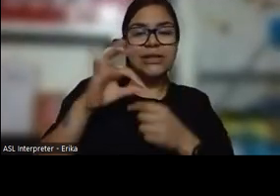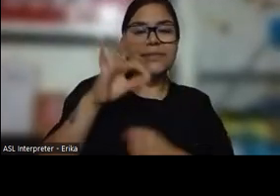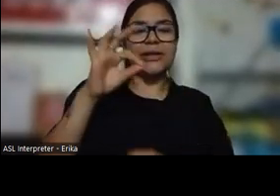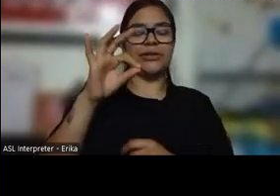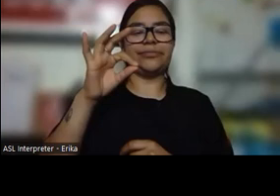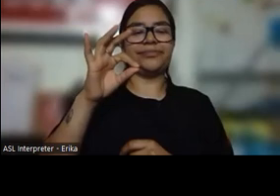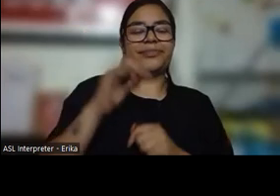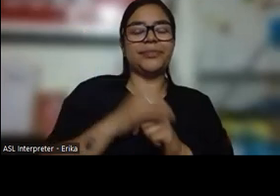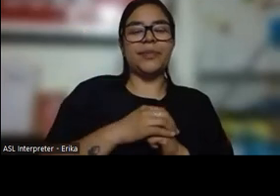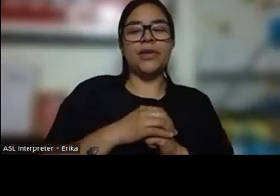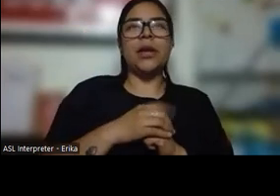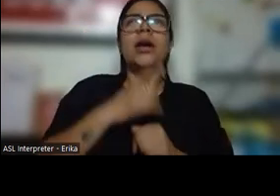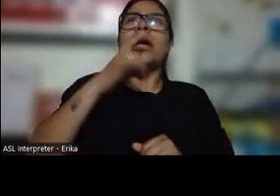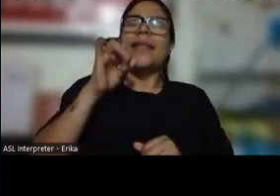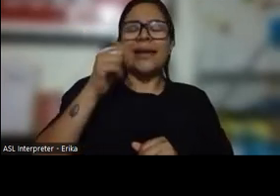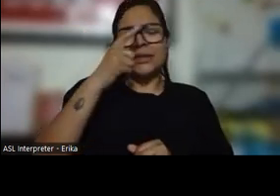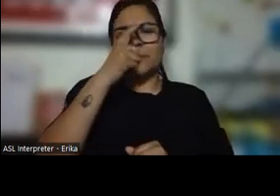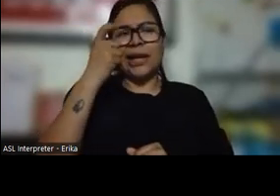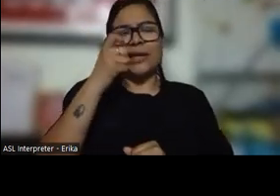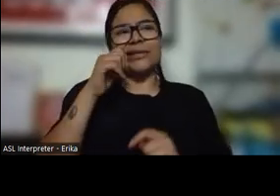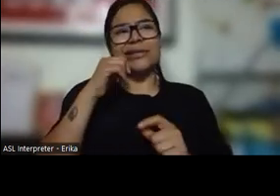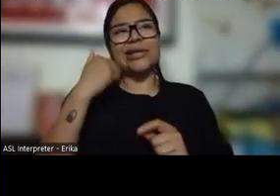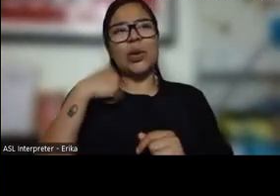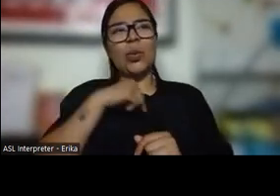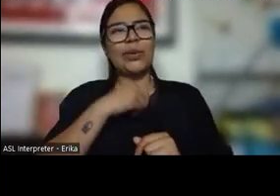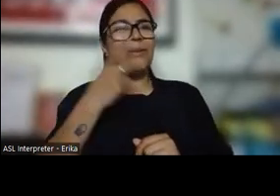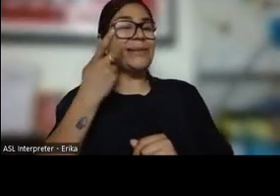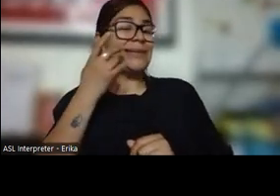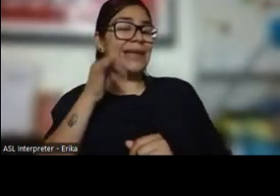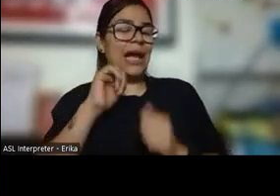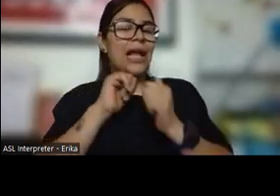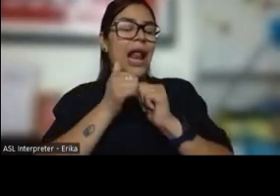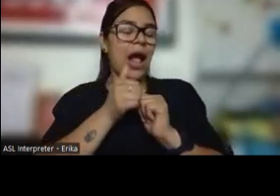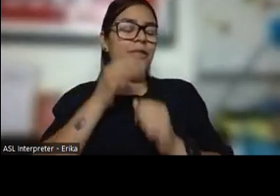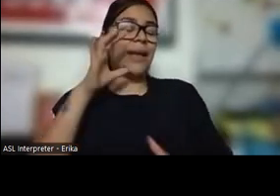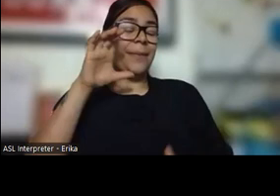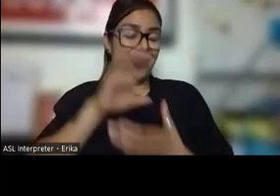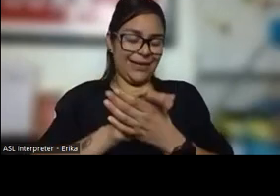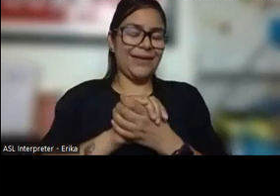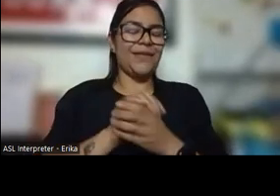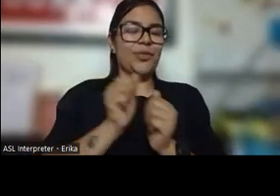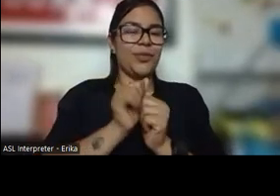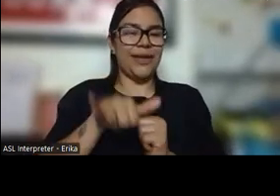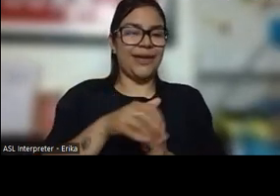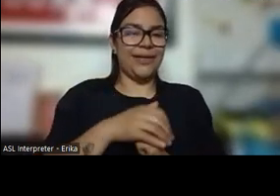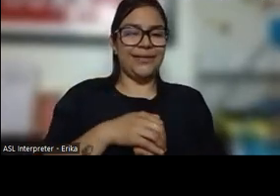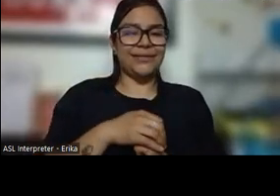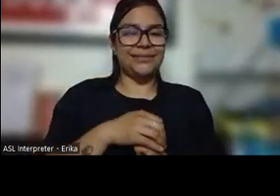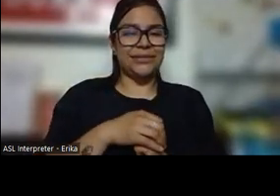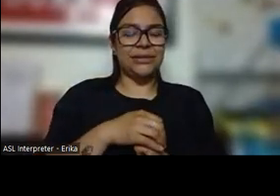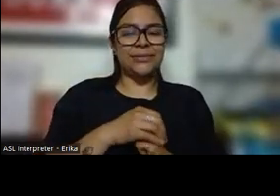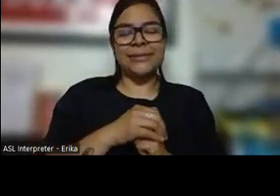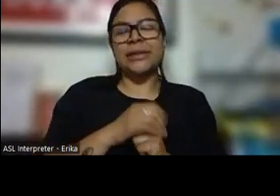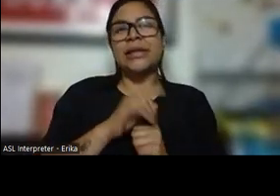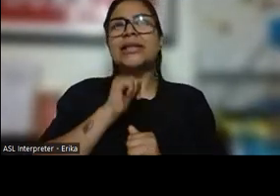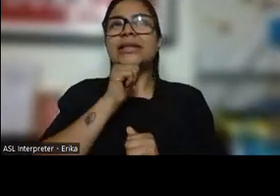Because, because of that, when we get ill, the Hmong believe that in spirit, side, because the spiritual is no longer with the